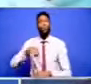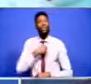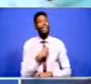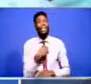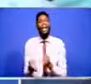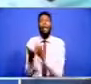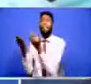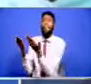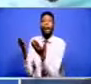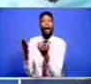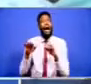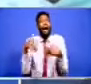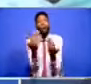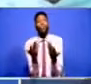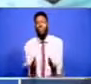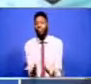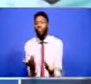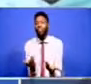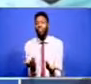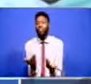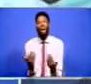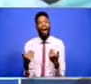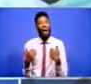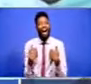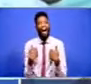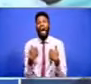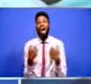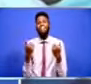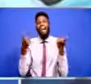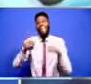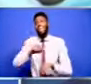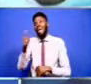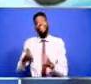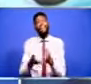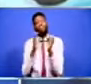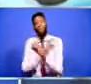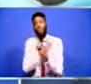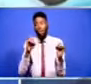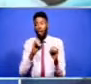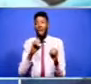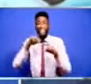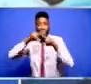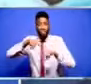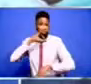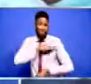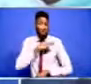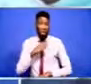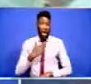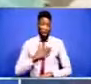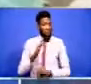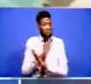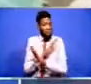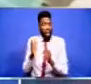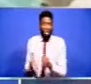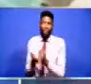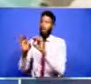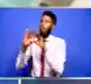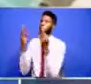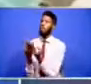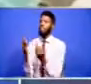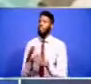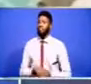How do we help them? There is no any other help apart from the sales we make to help these families. Once a